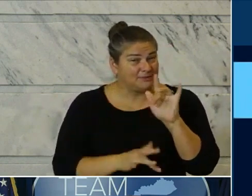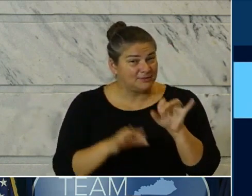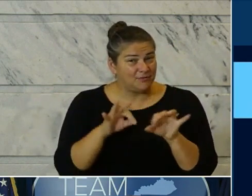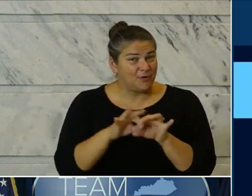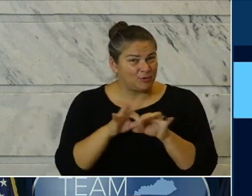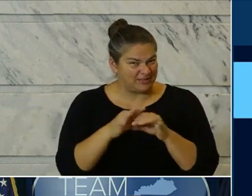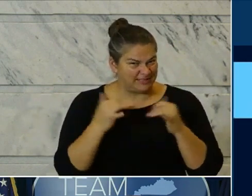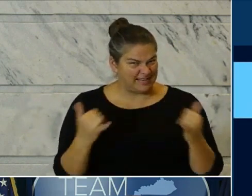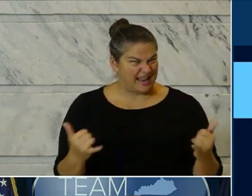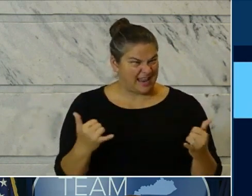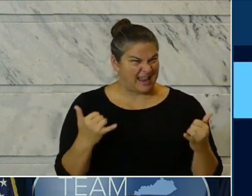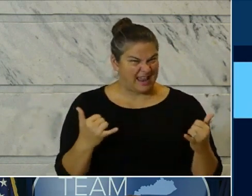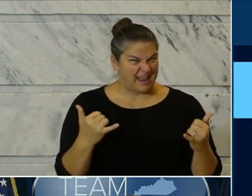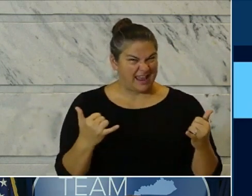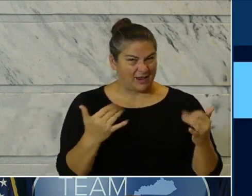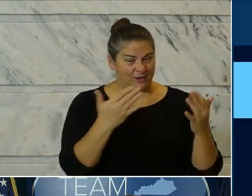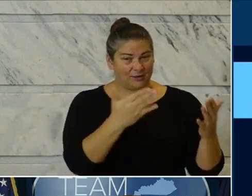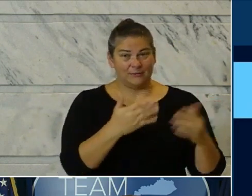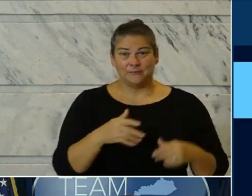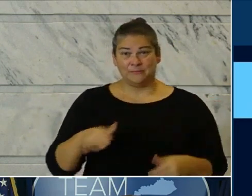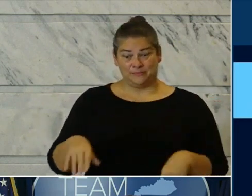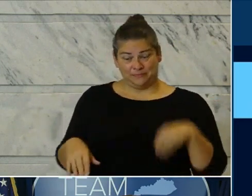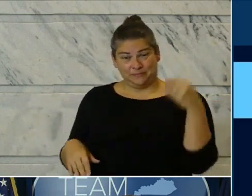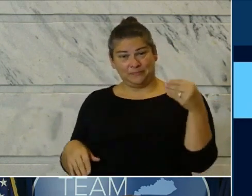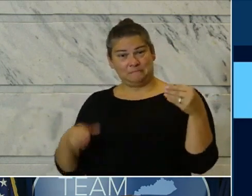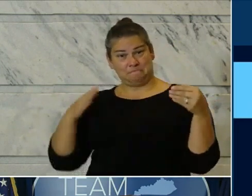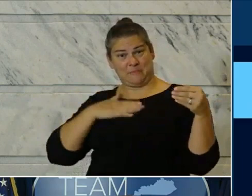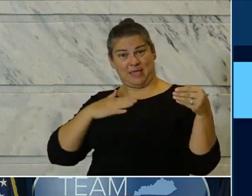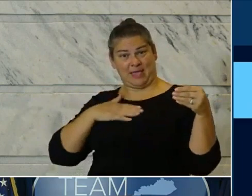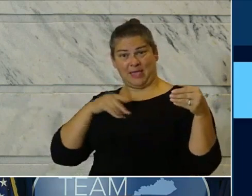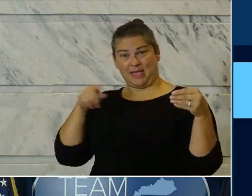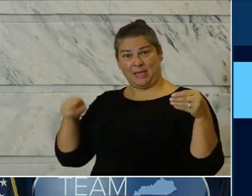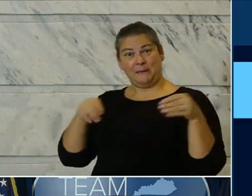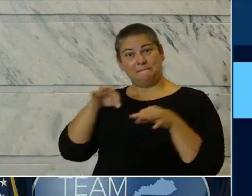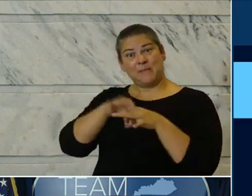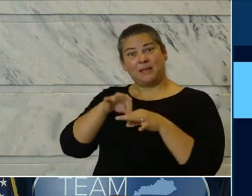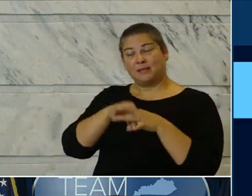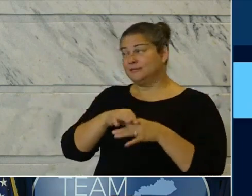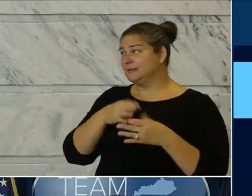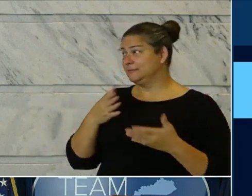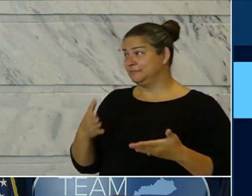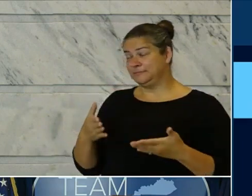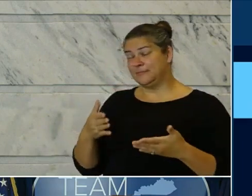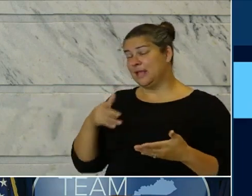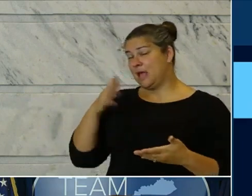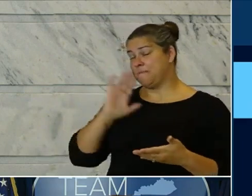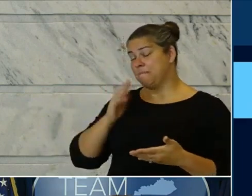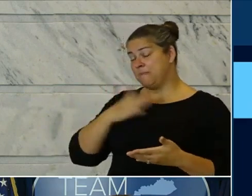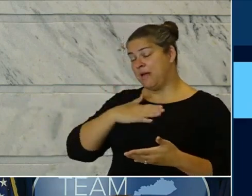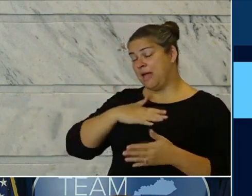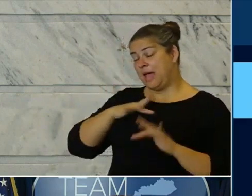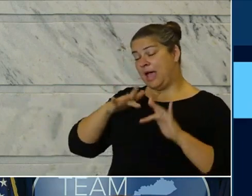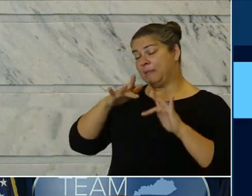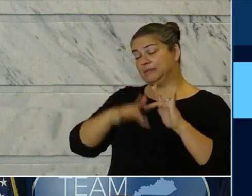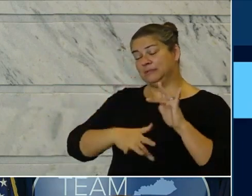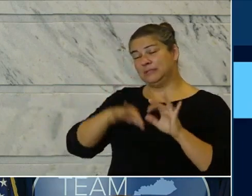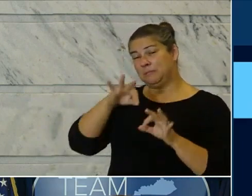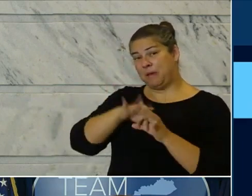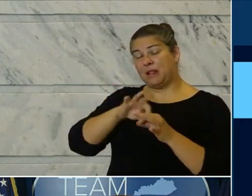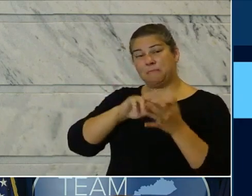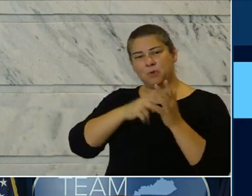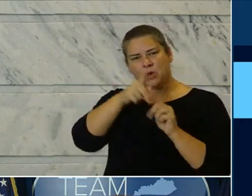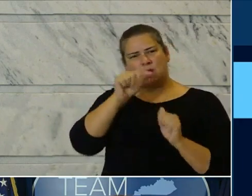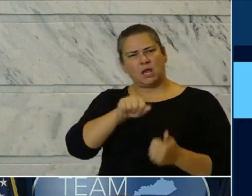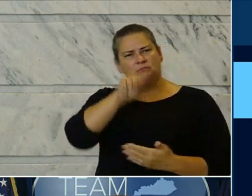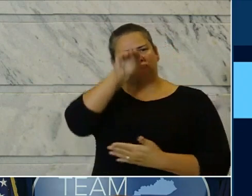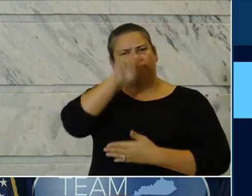is my absentee ballot. It means that they are being mailed out. It means you have the opportunity to fill them out, and you